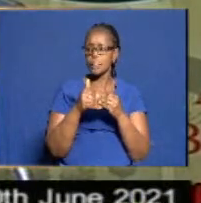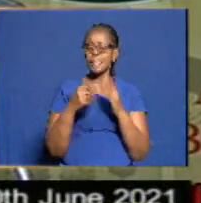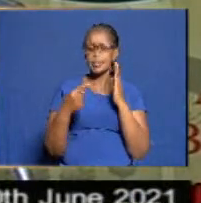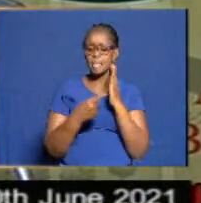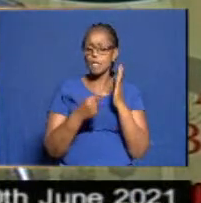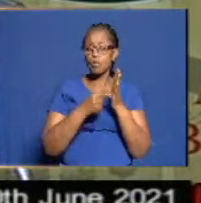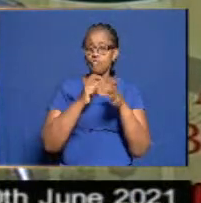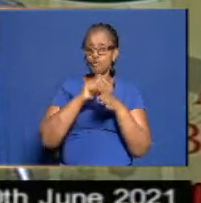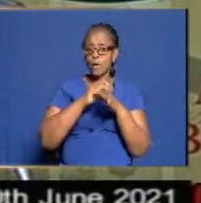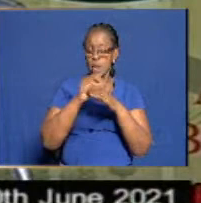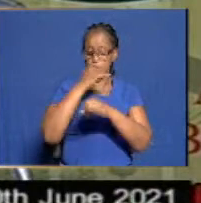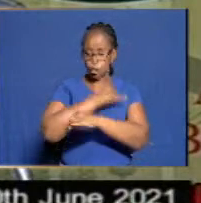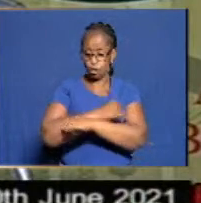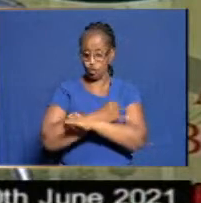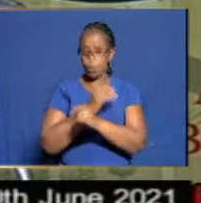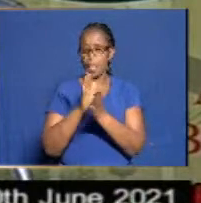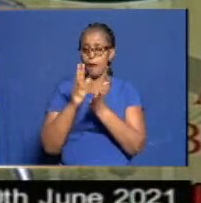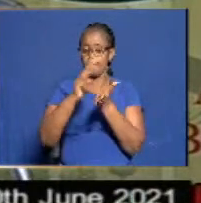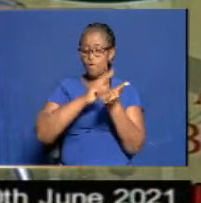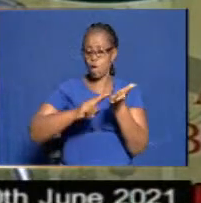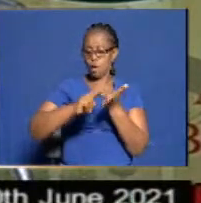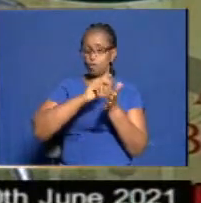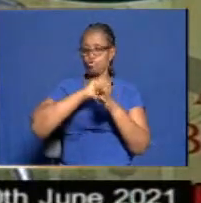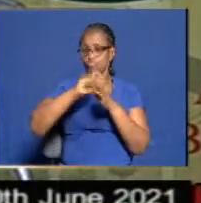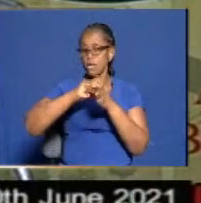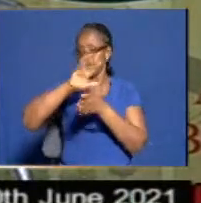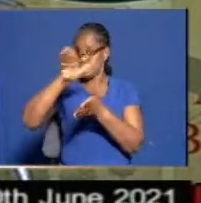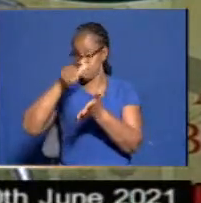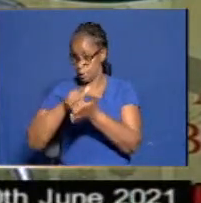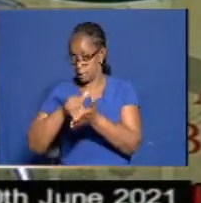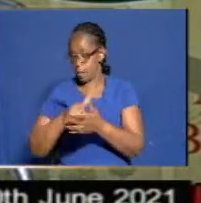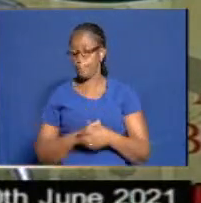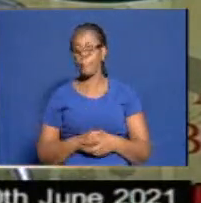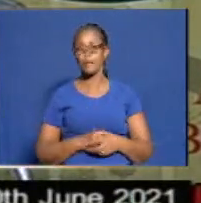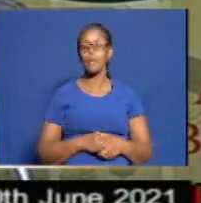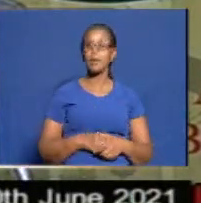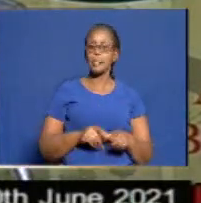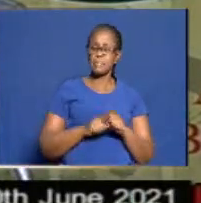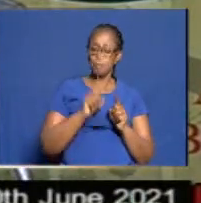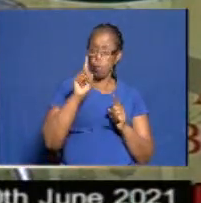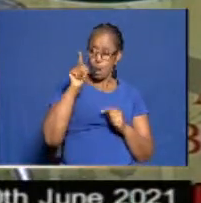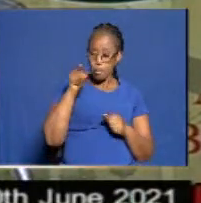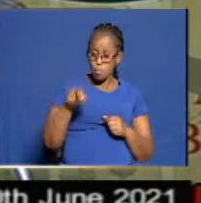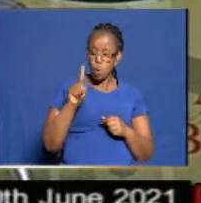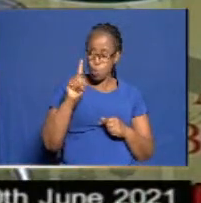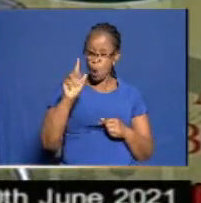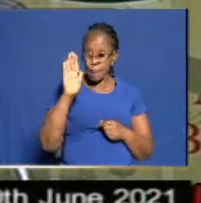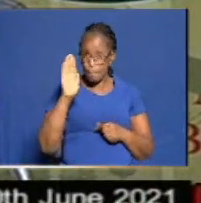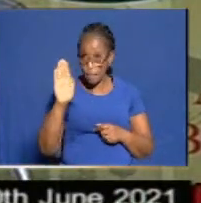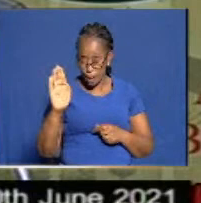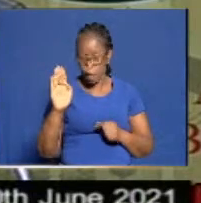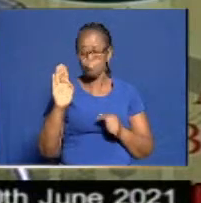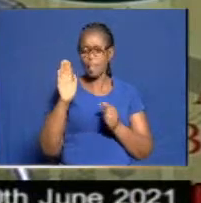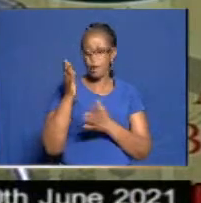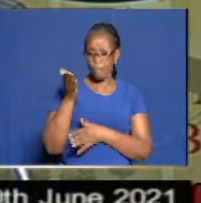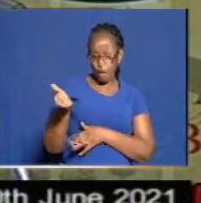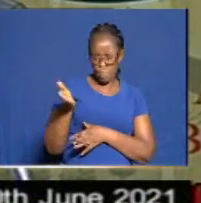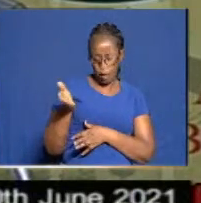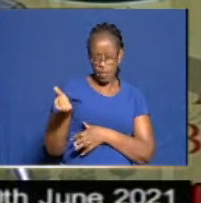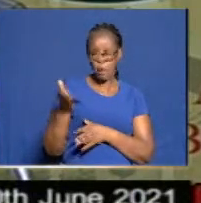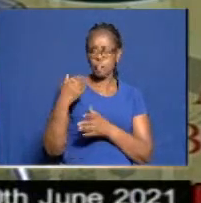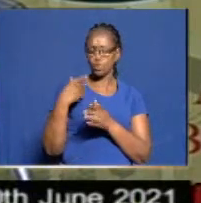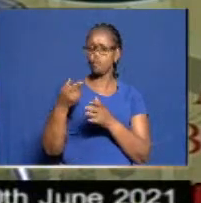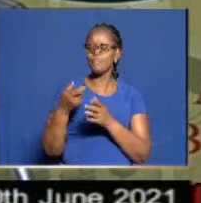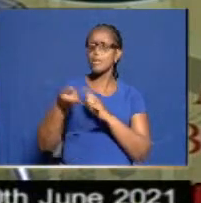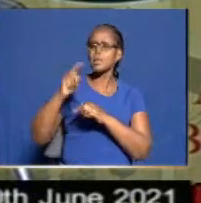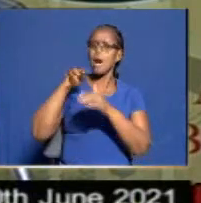institutes and vocational training centers. Further, KSH 1.1 billion has been set aside to increase access